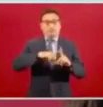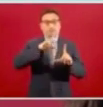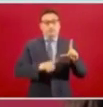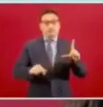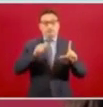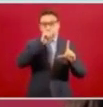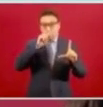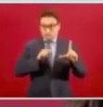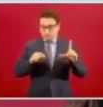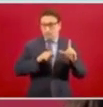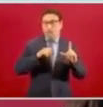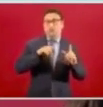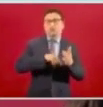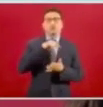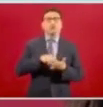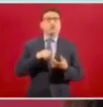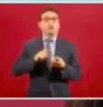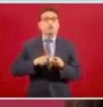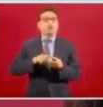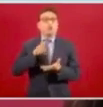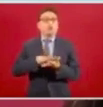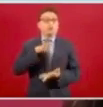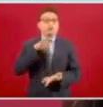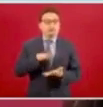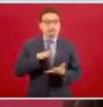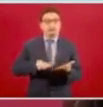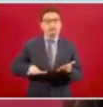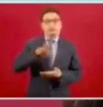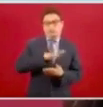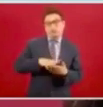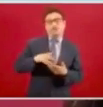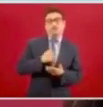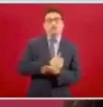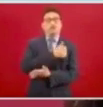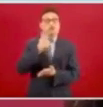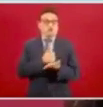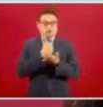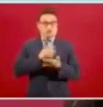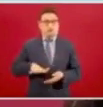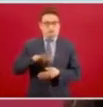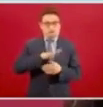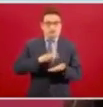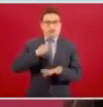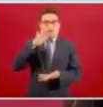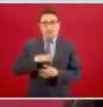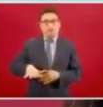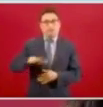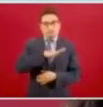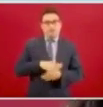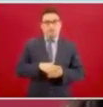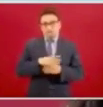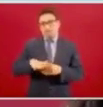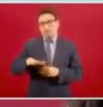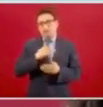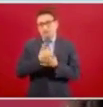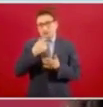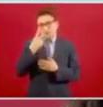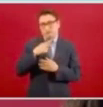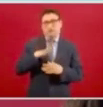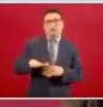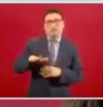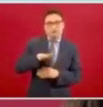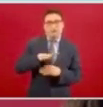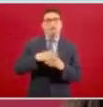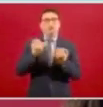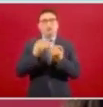who belong to vulnerable groups because of medical conditions that they had previously to being infected with this virus.